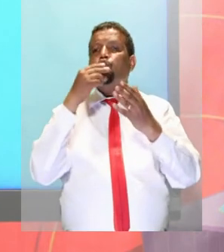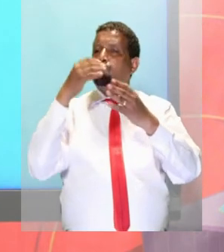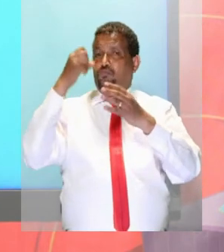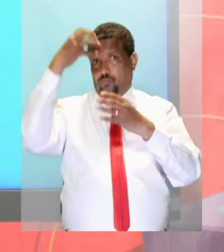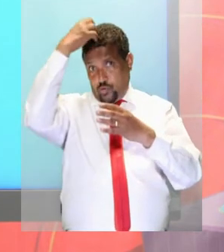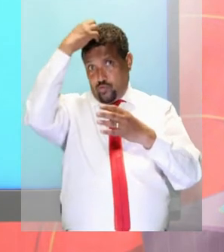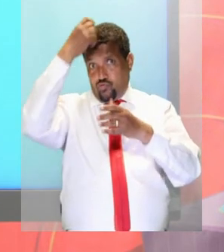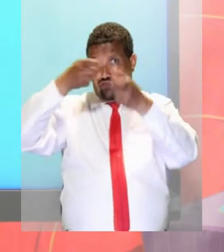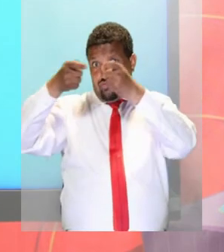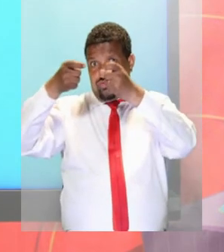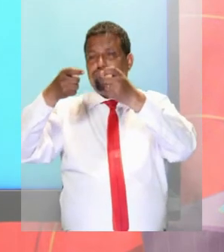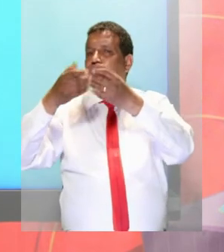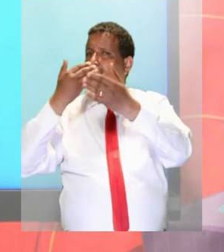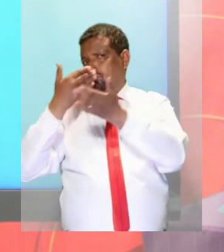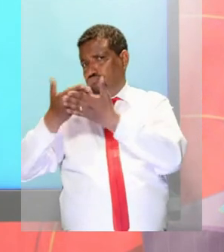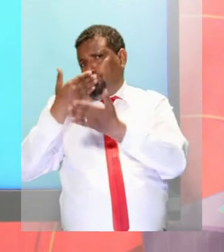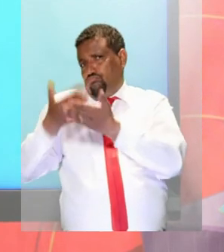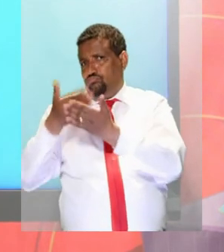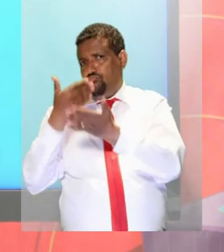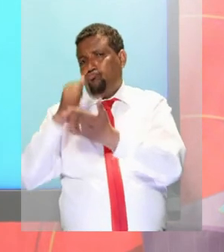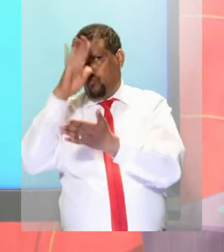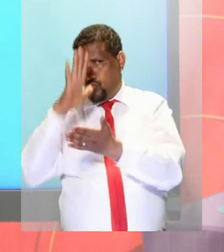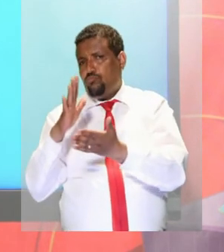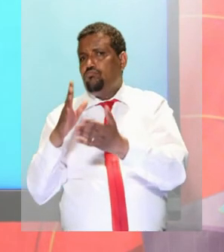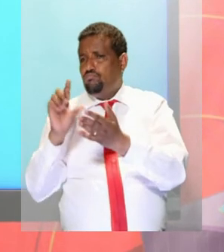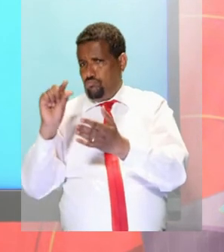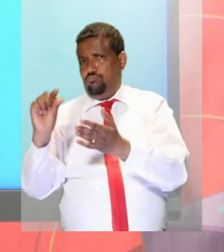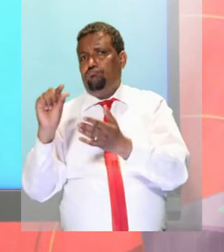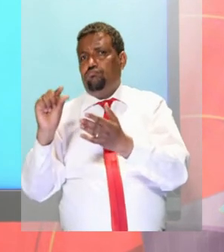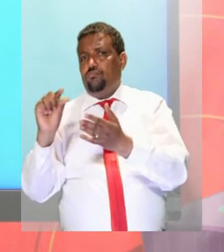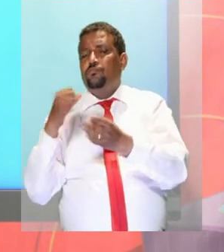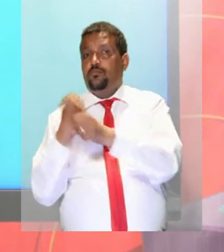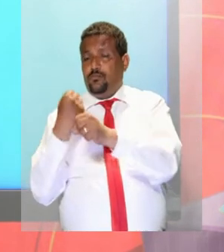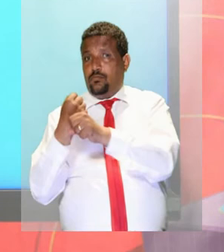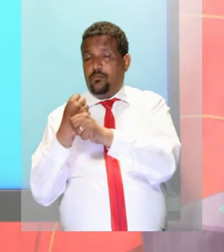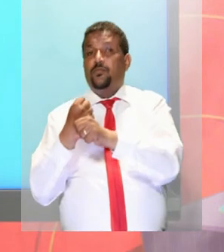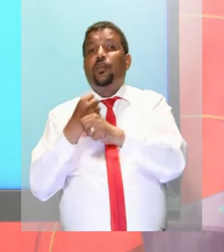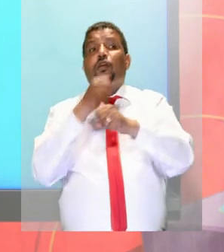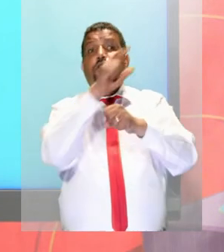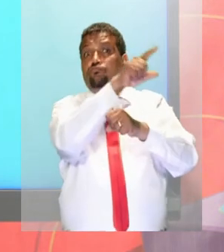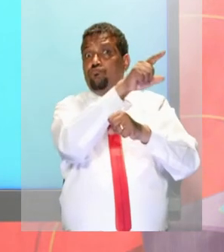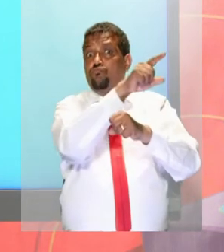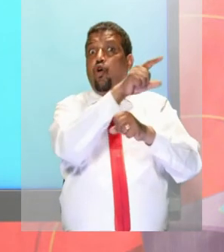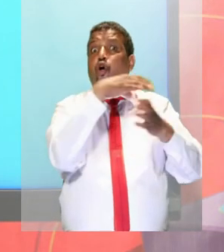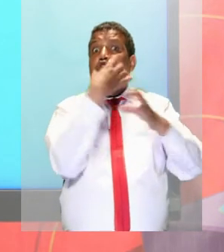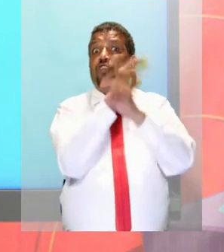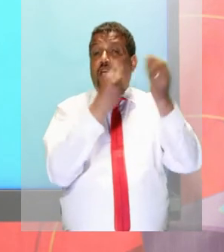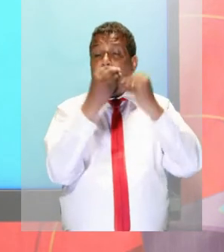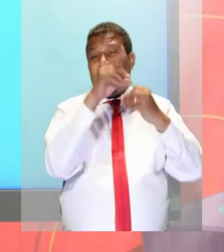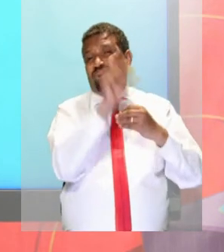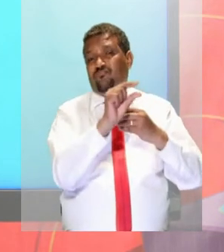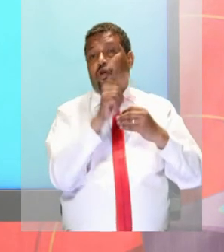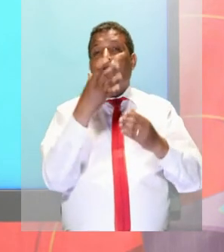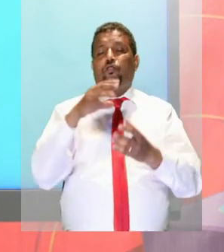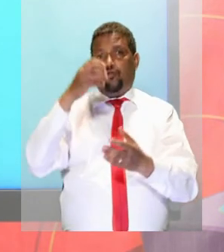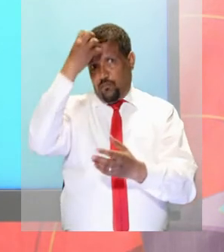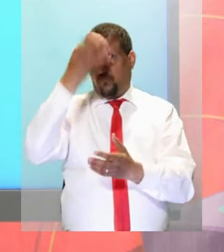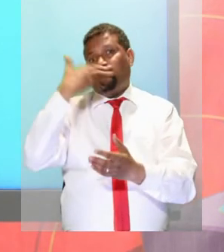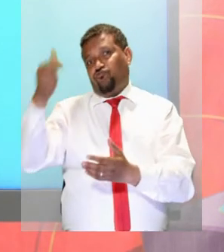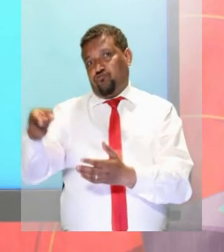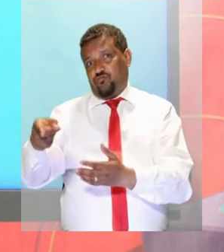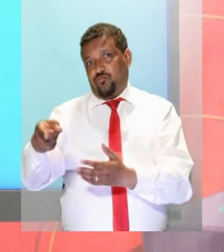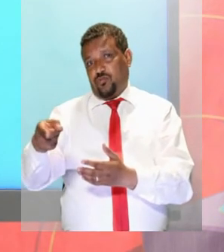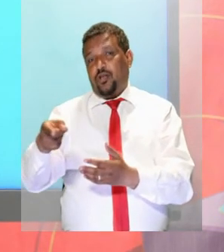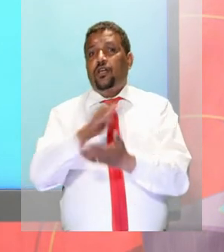system but the social welfare is too minimum under the capitalist economy system the relative equality of